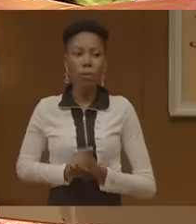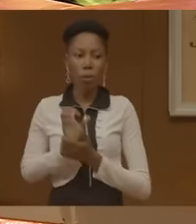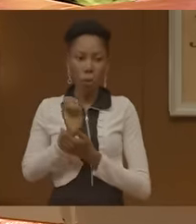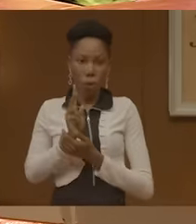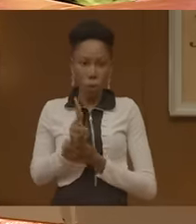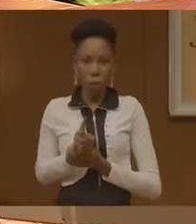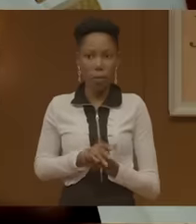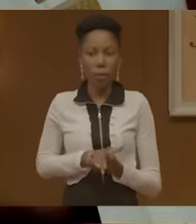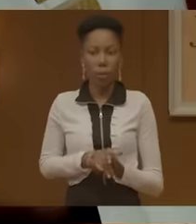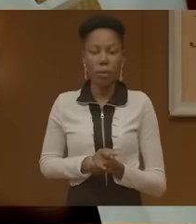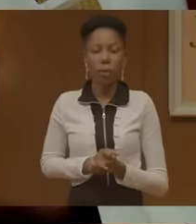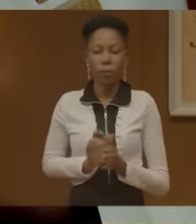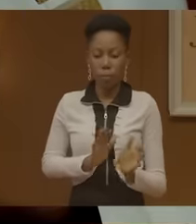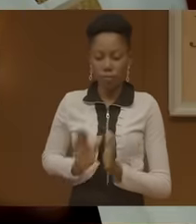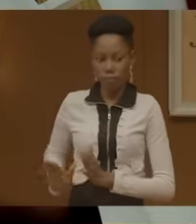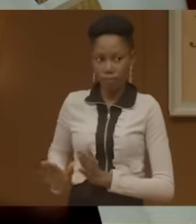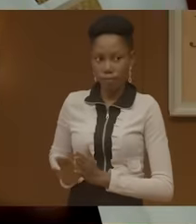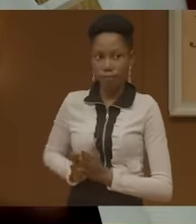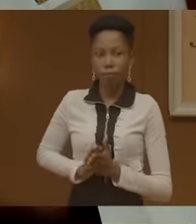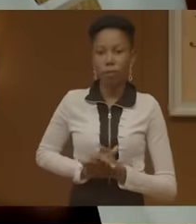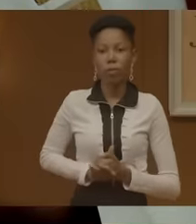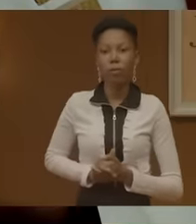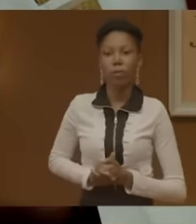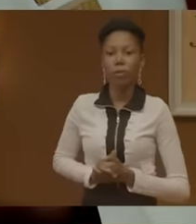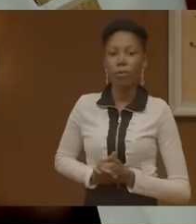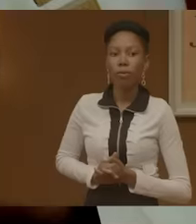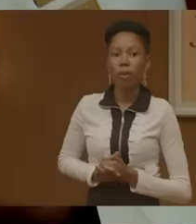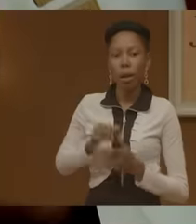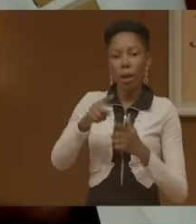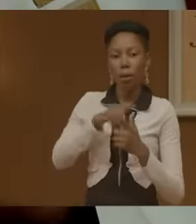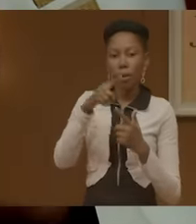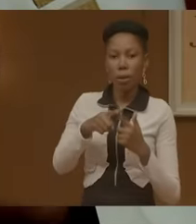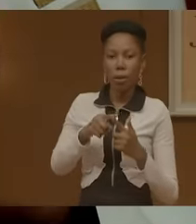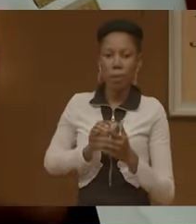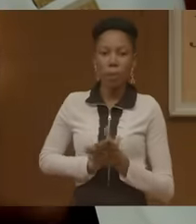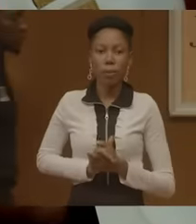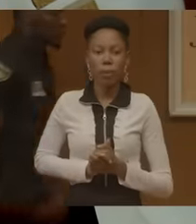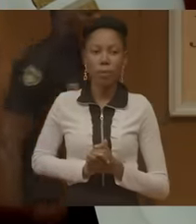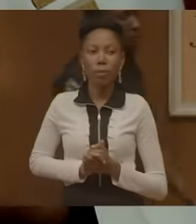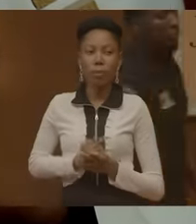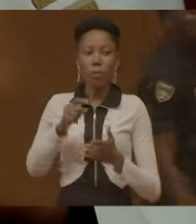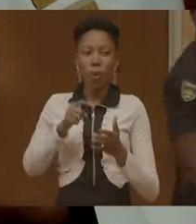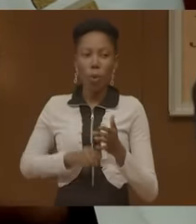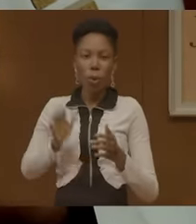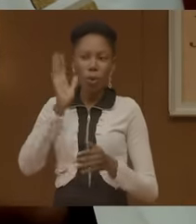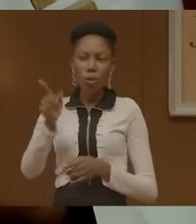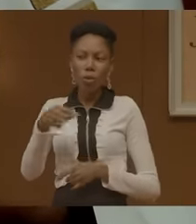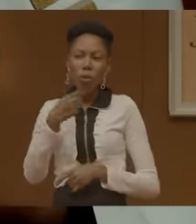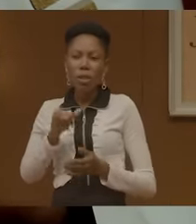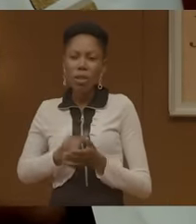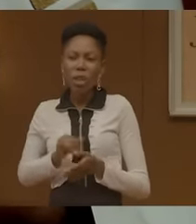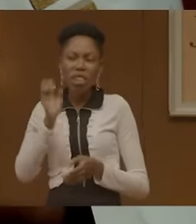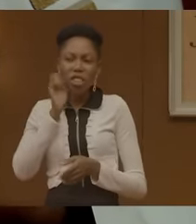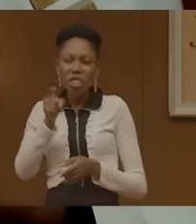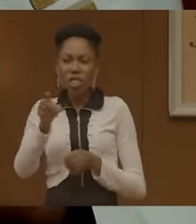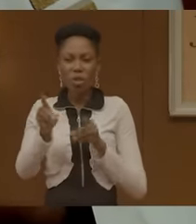Okay. So now that one is by the side. That's the way to relate to them. Then, what do you say she normally do or